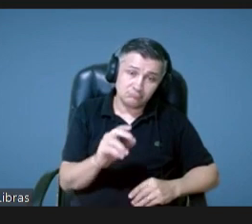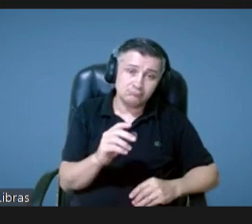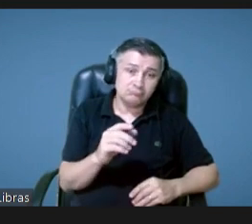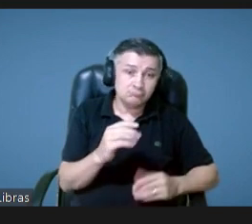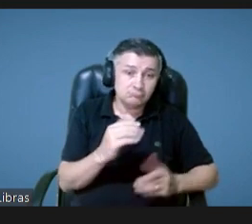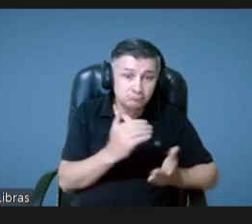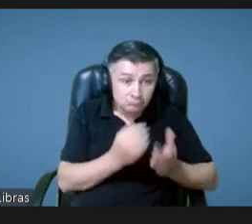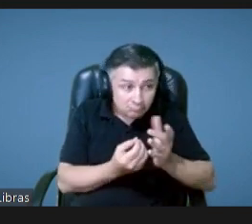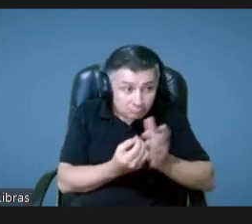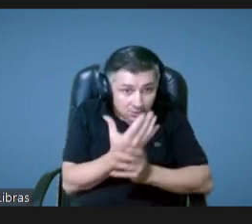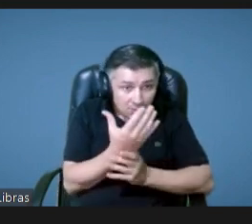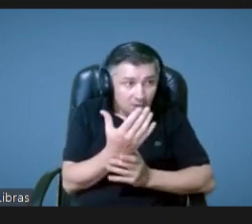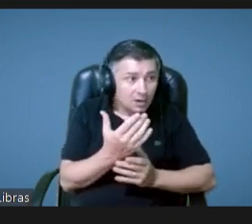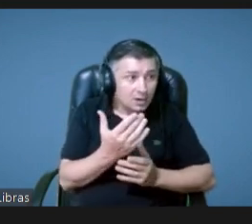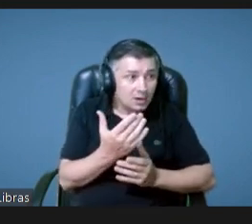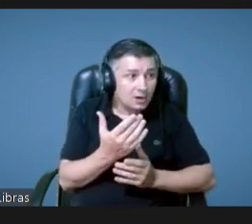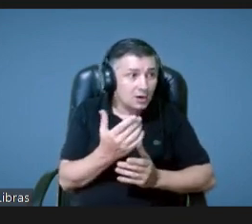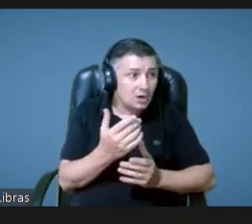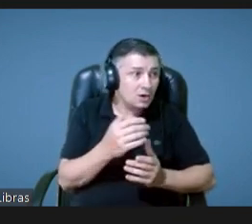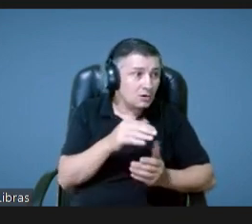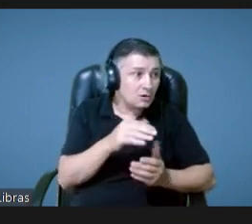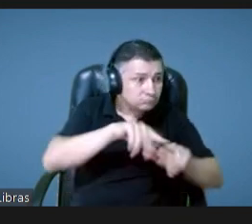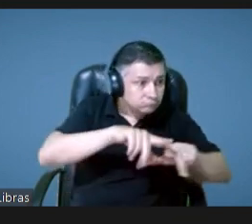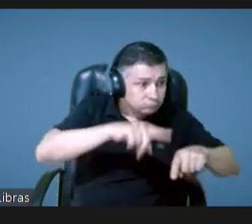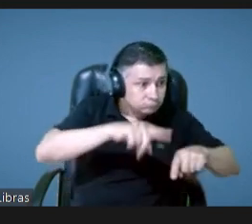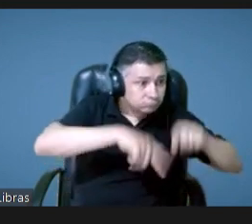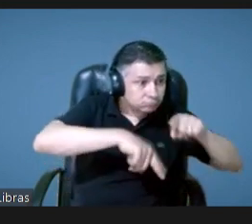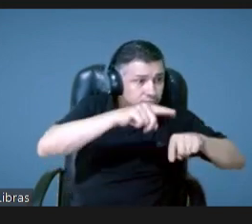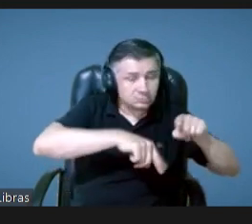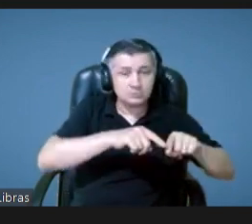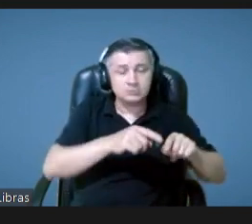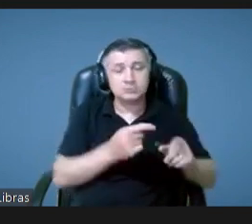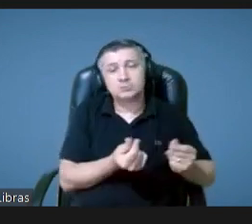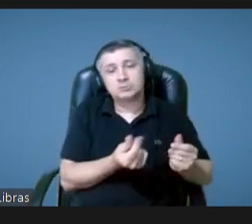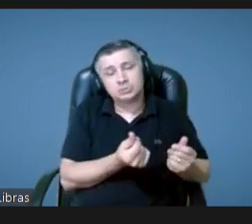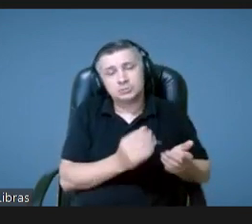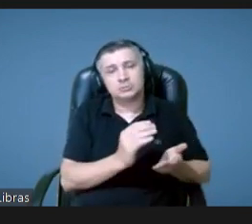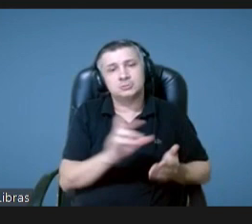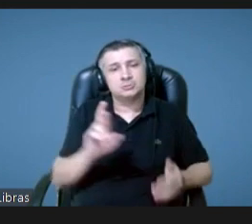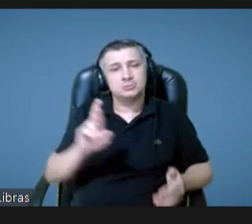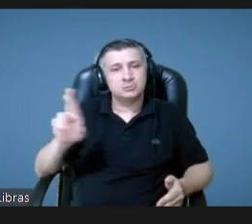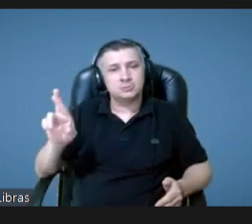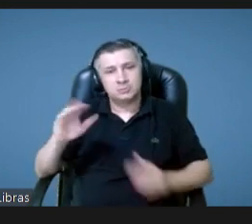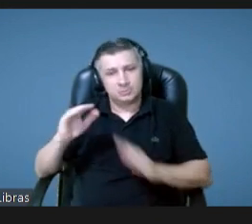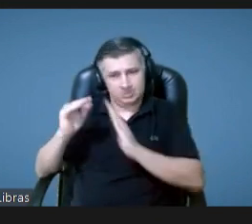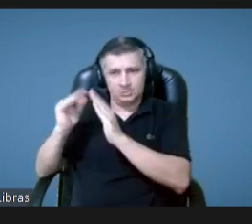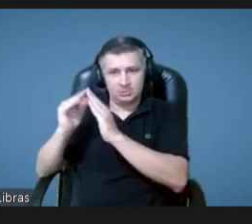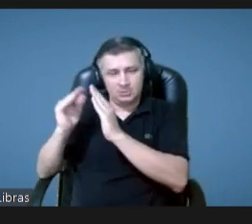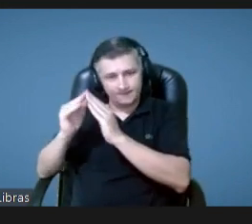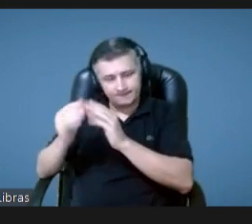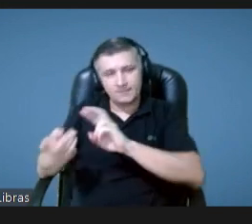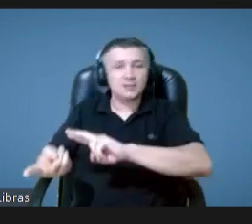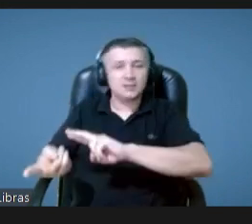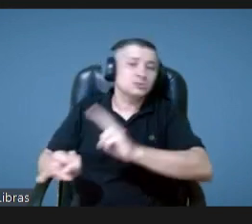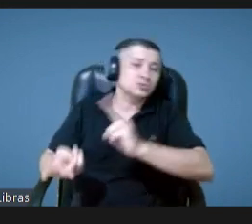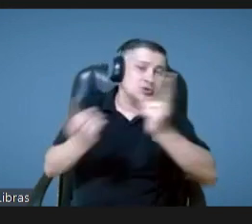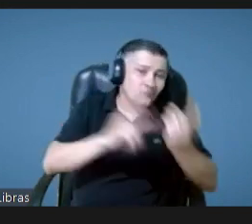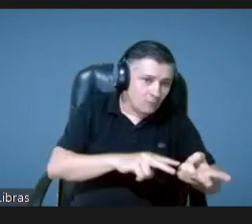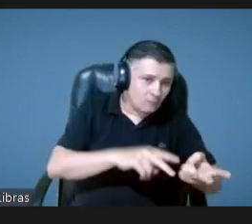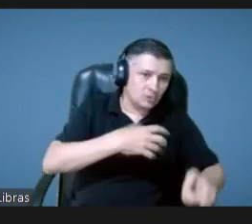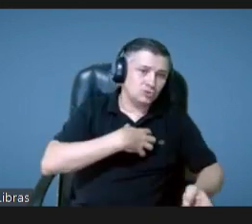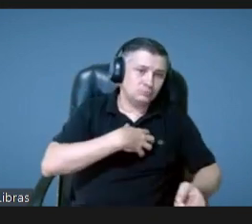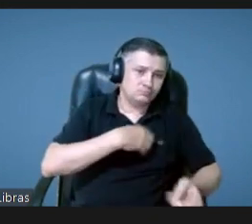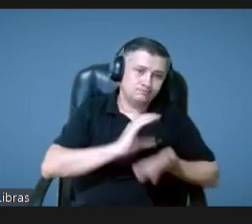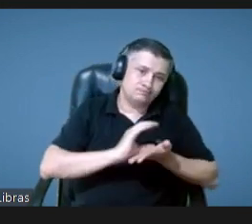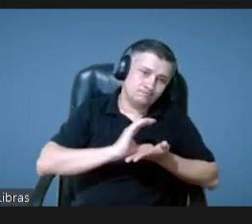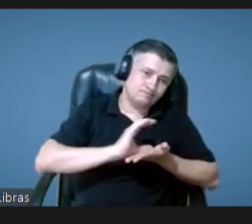to this 20 billion. We want to form an investment fund for residential